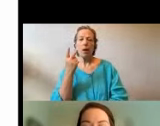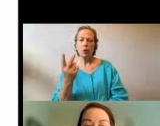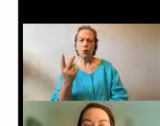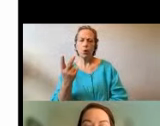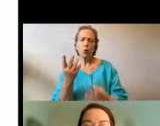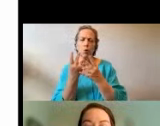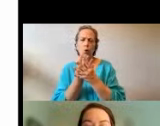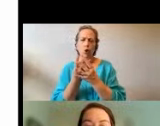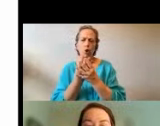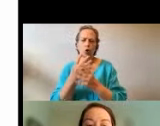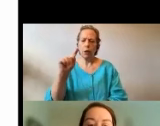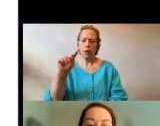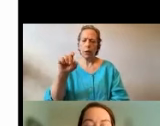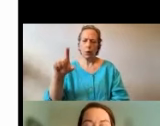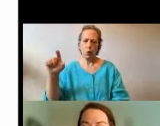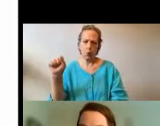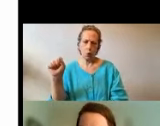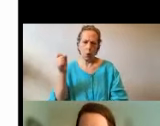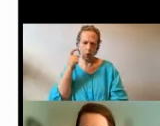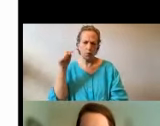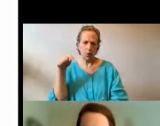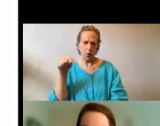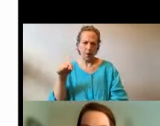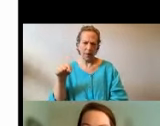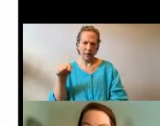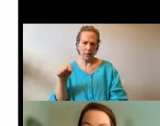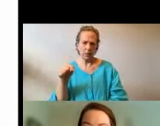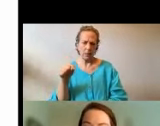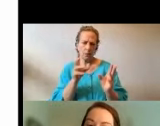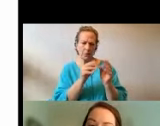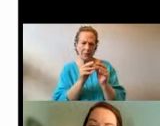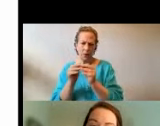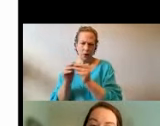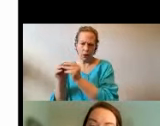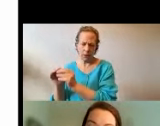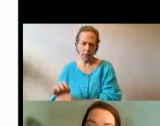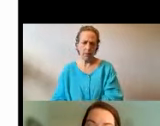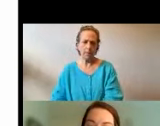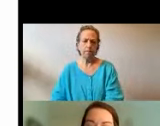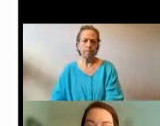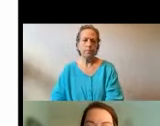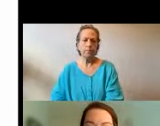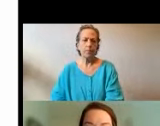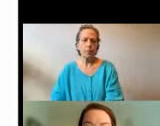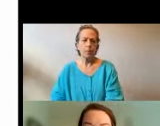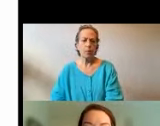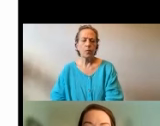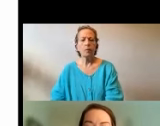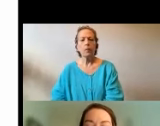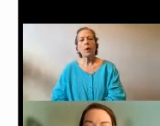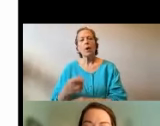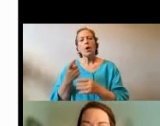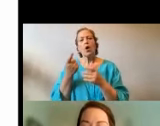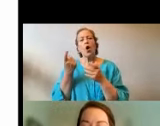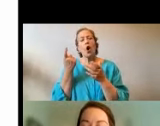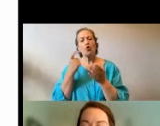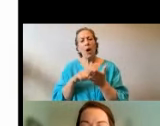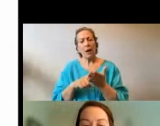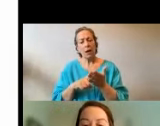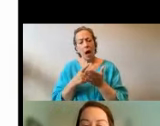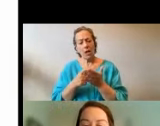been created for this series, and recognizing that from the provider side, and I think Dr. Nerlinger could